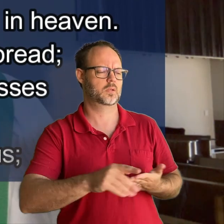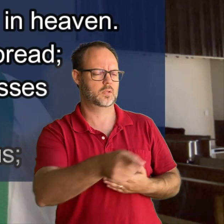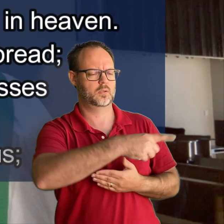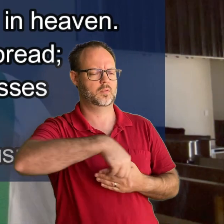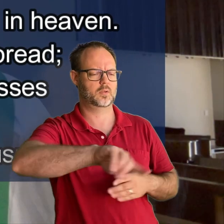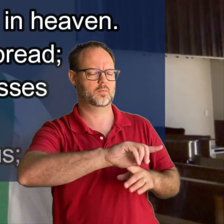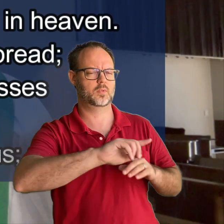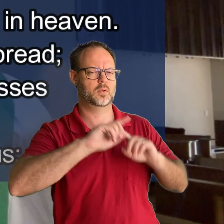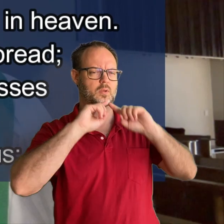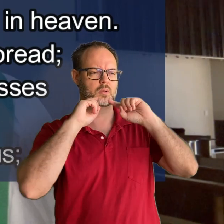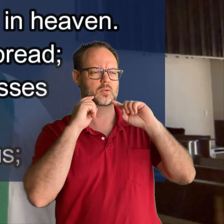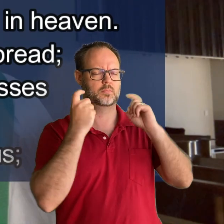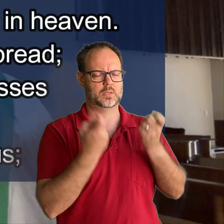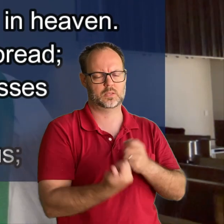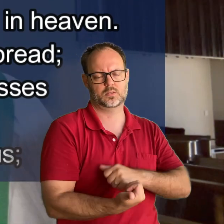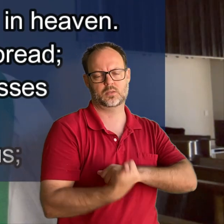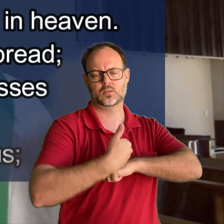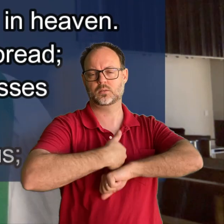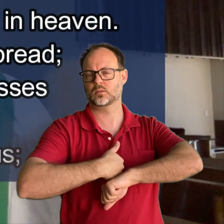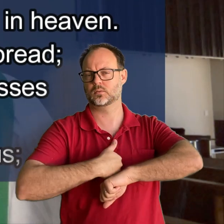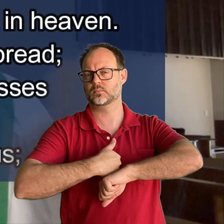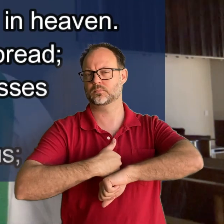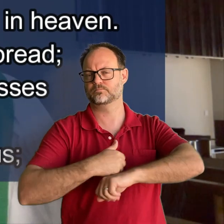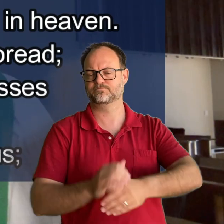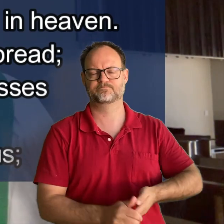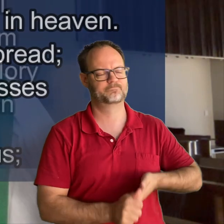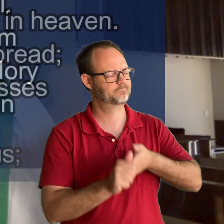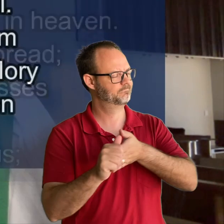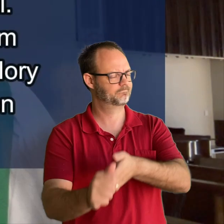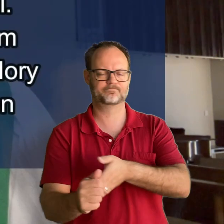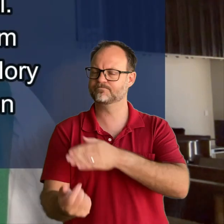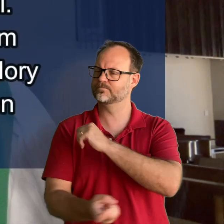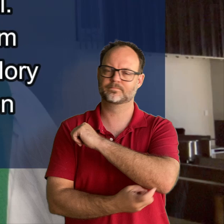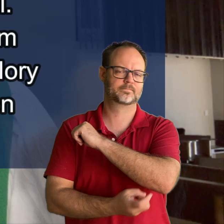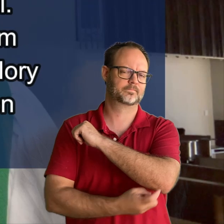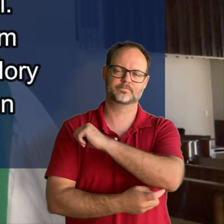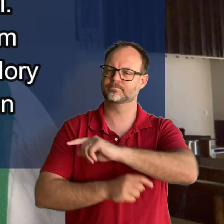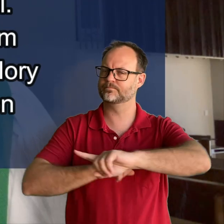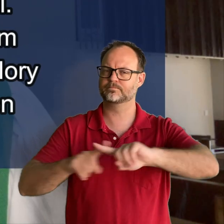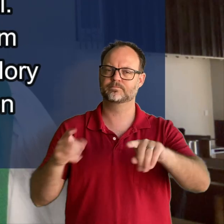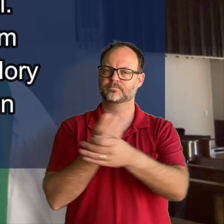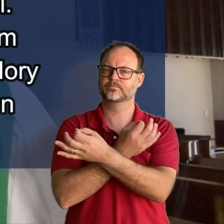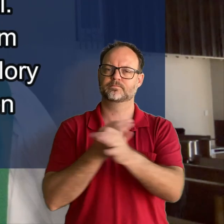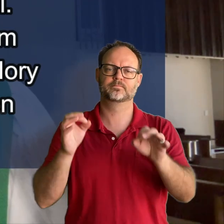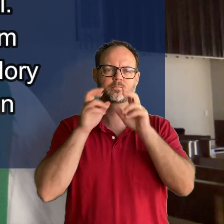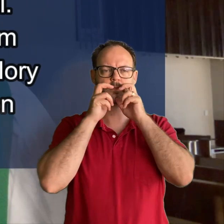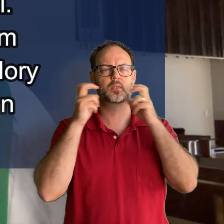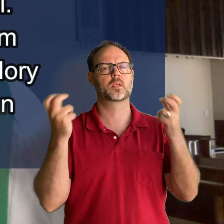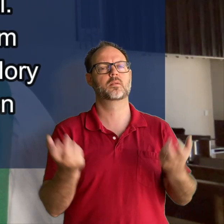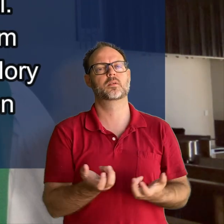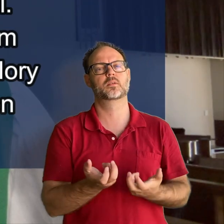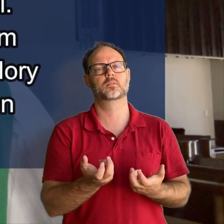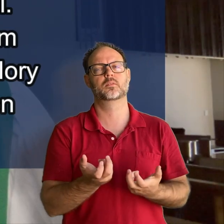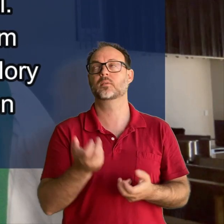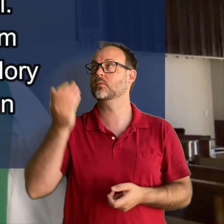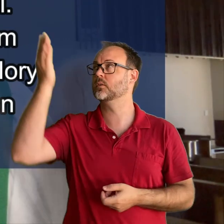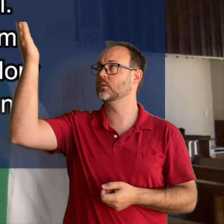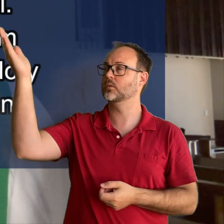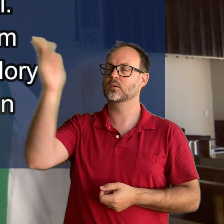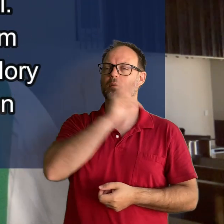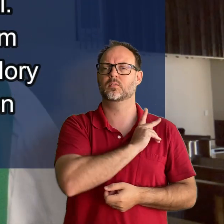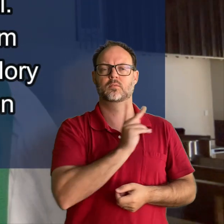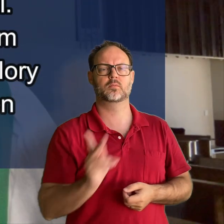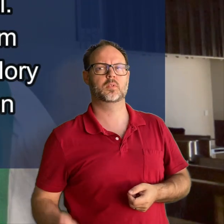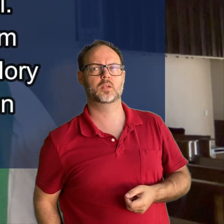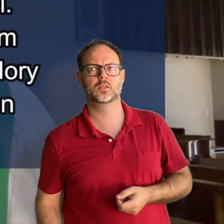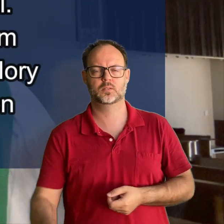trespasses, as we forgive those who trespass against us. And lead us not into temptation, but deliver us from